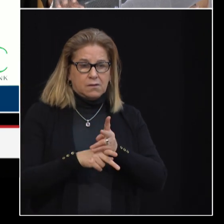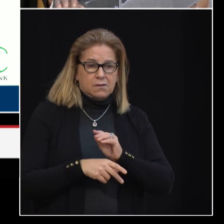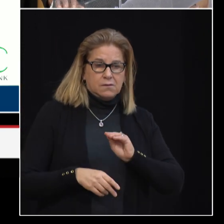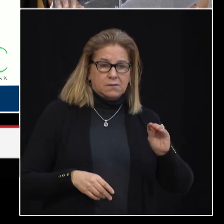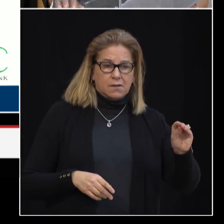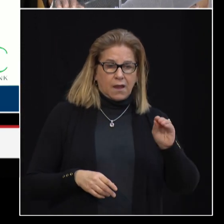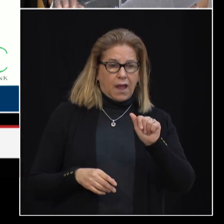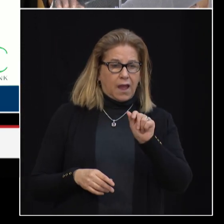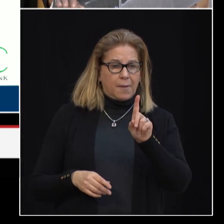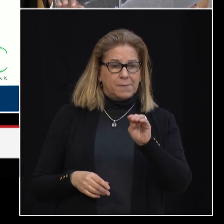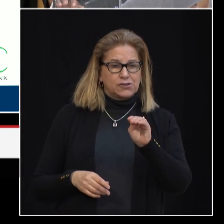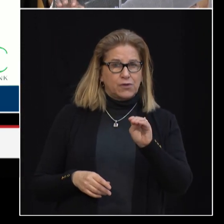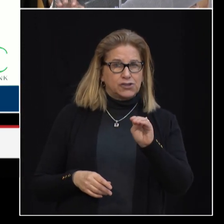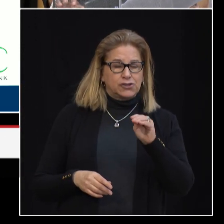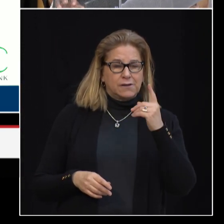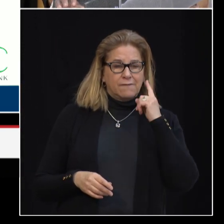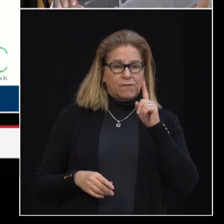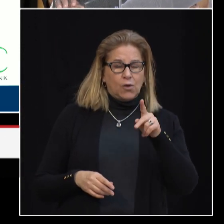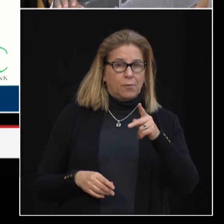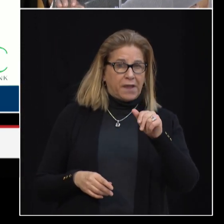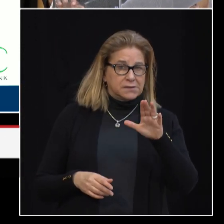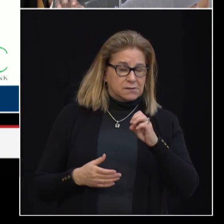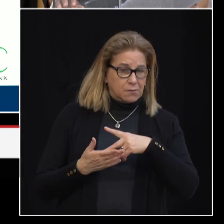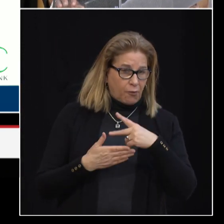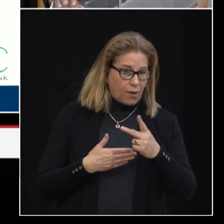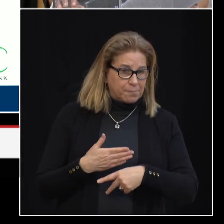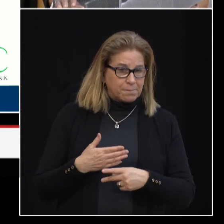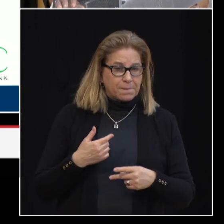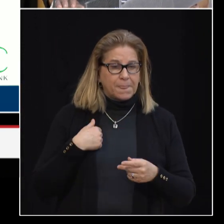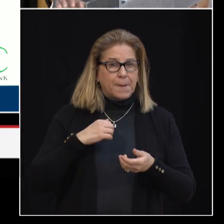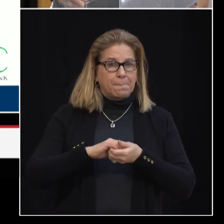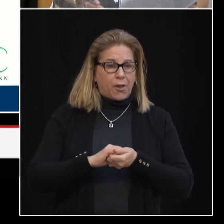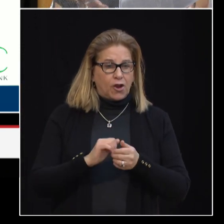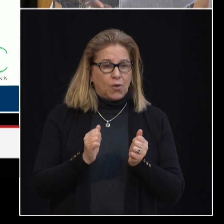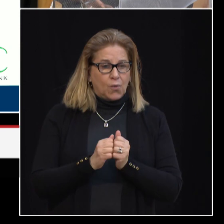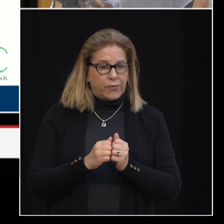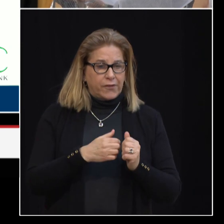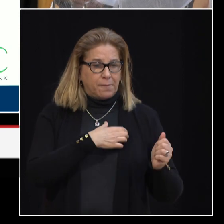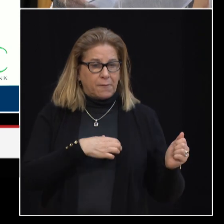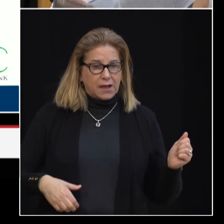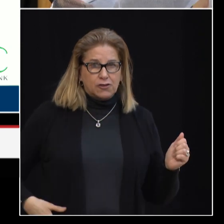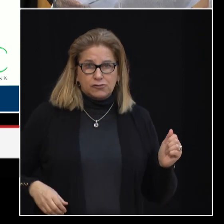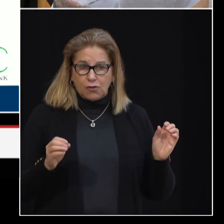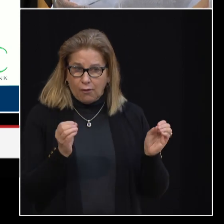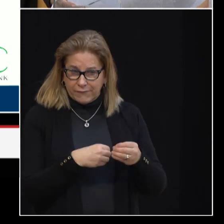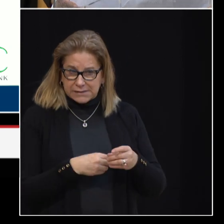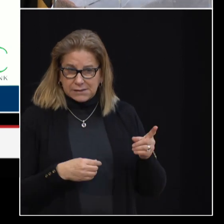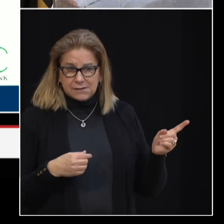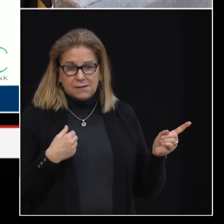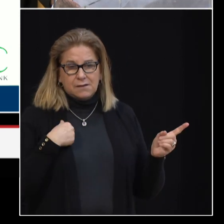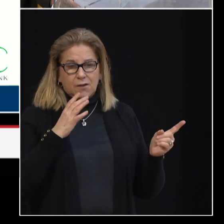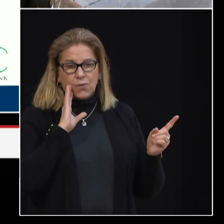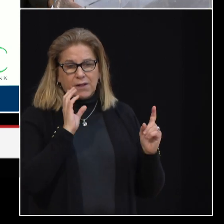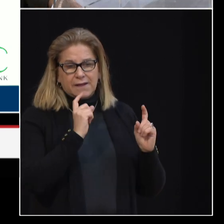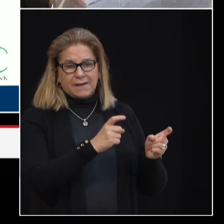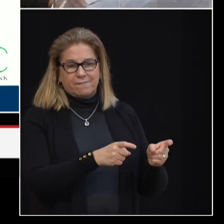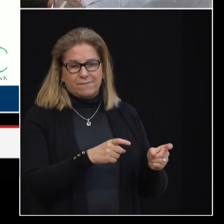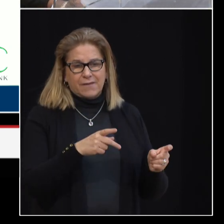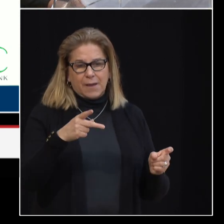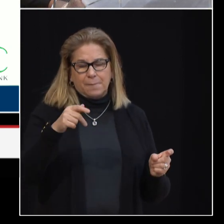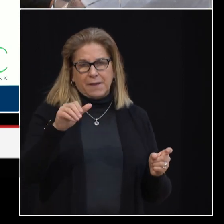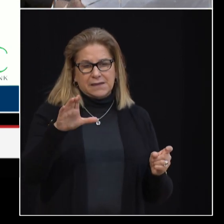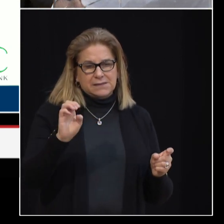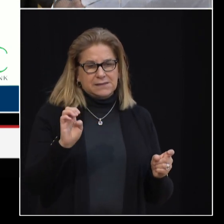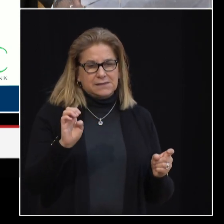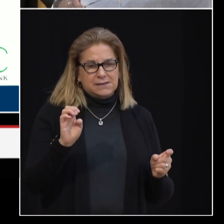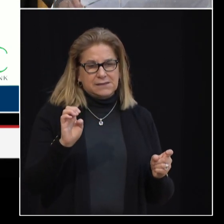with capital providers, the mayor's office, to deliver PACE notes for your project as well. Our information